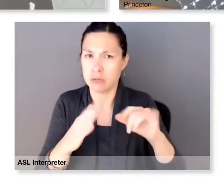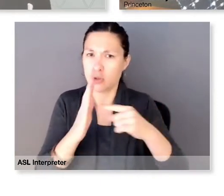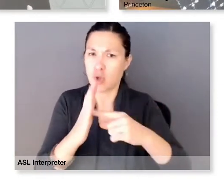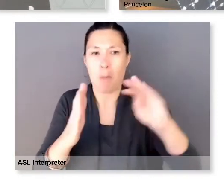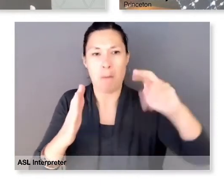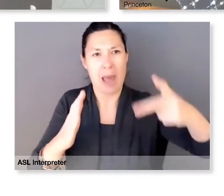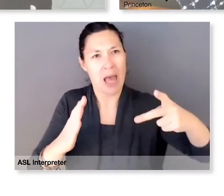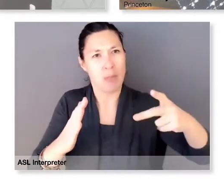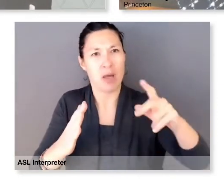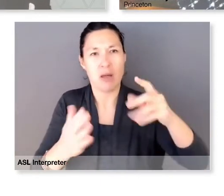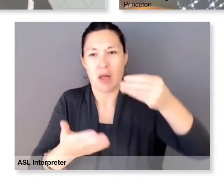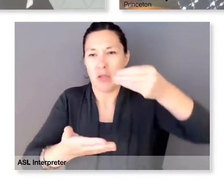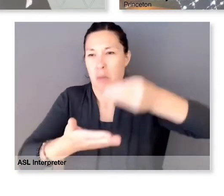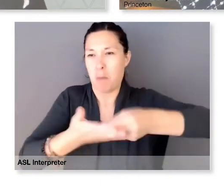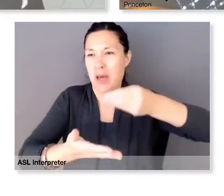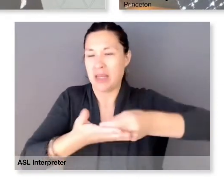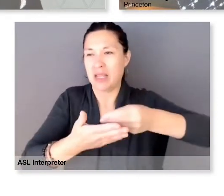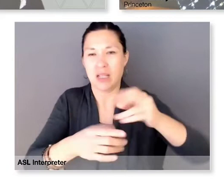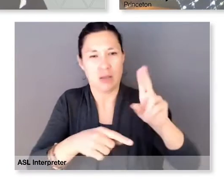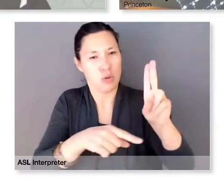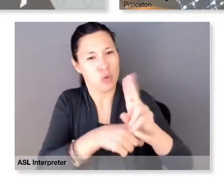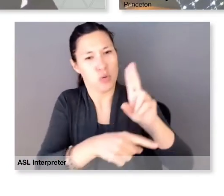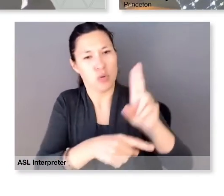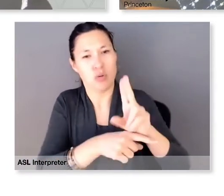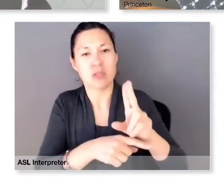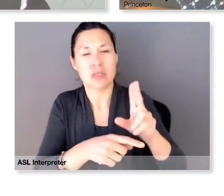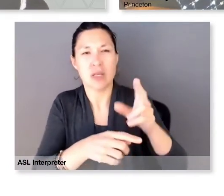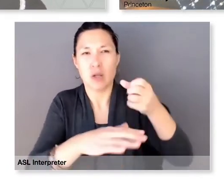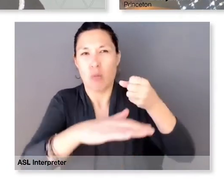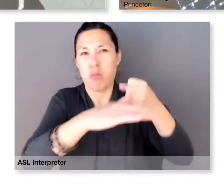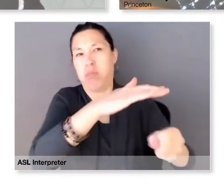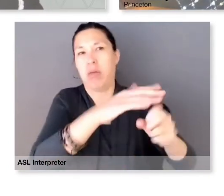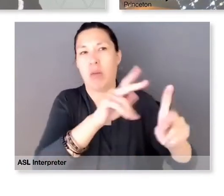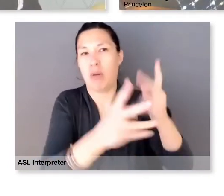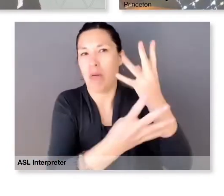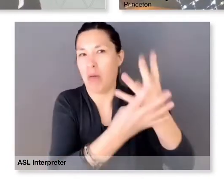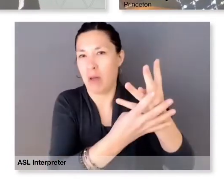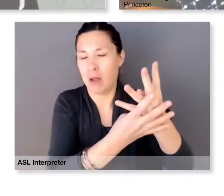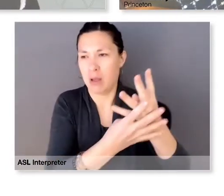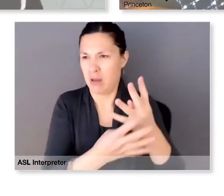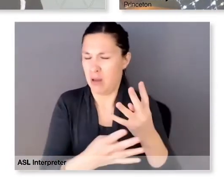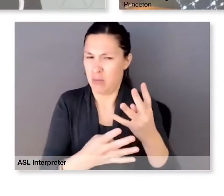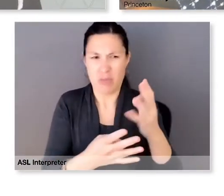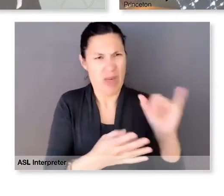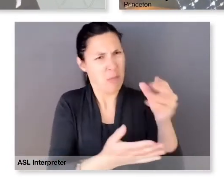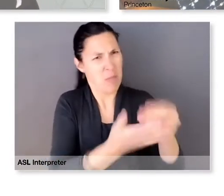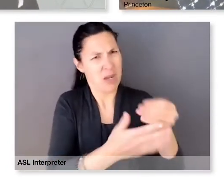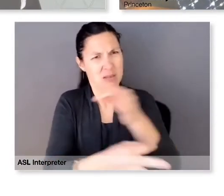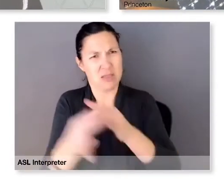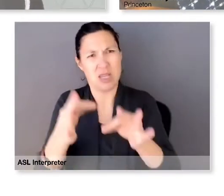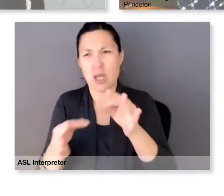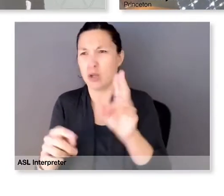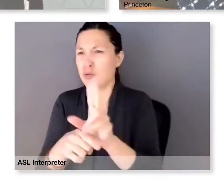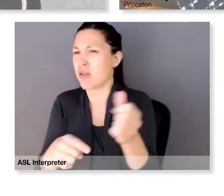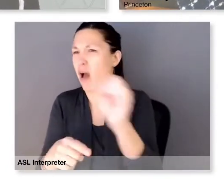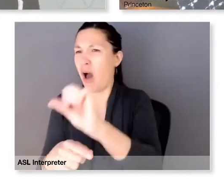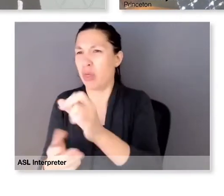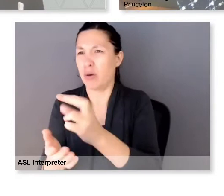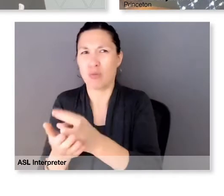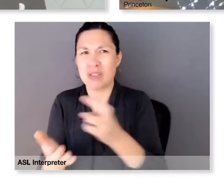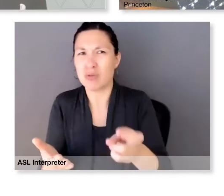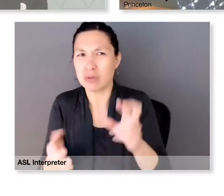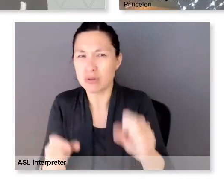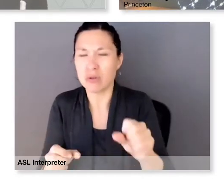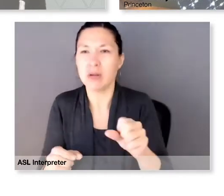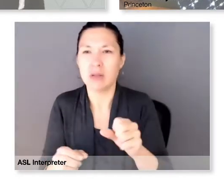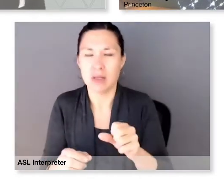know, for incarceration. It prompts people to think about other types of issues and where the money could have gone. You know, so that it just seems like exactly the